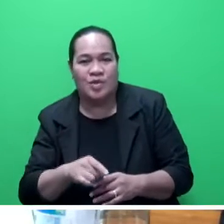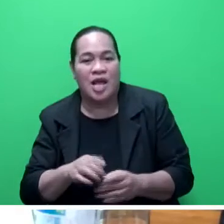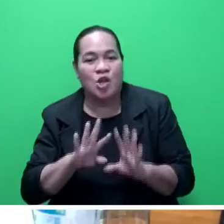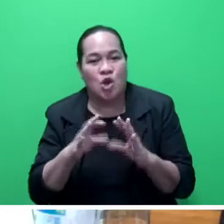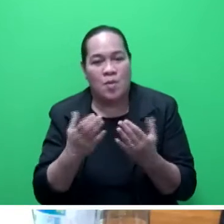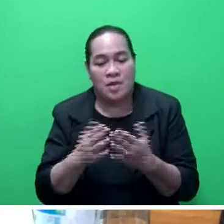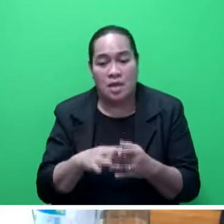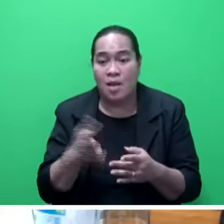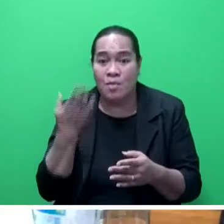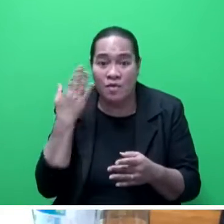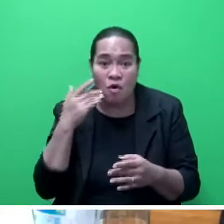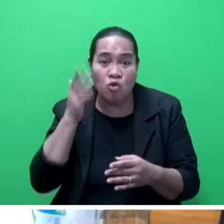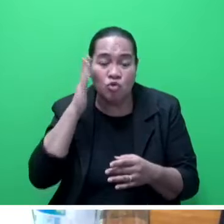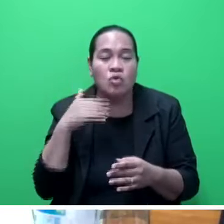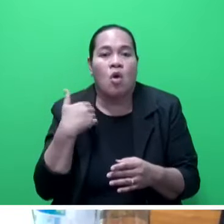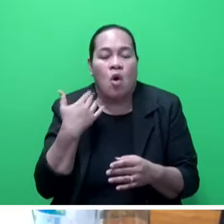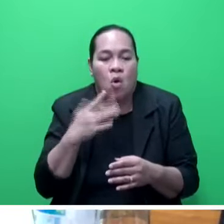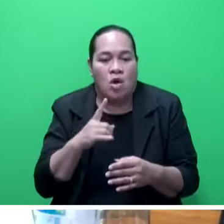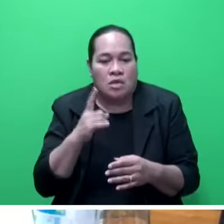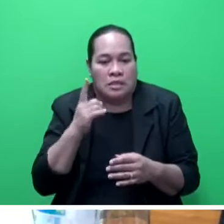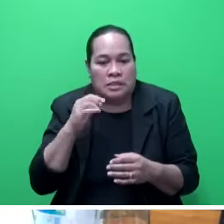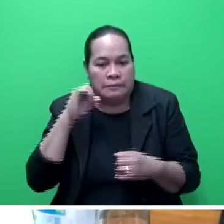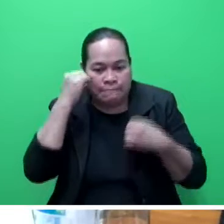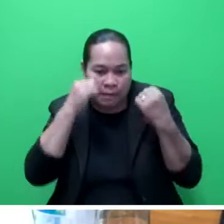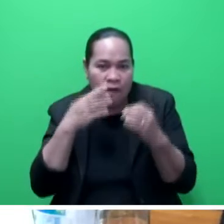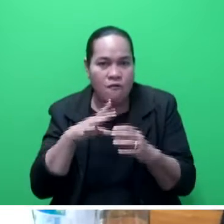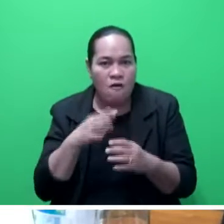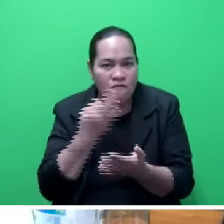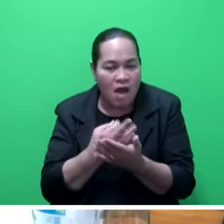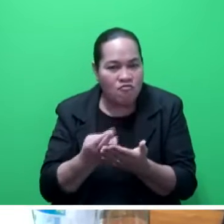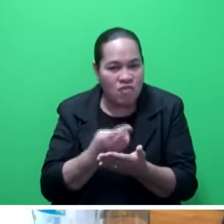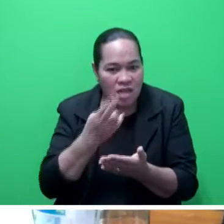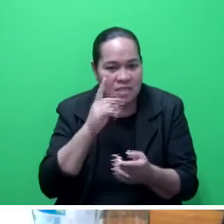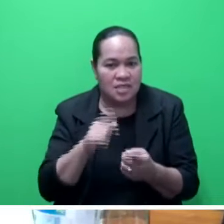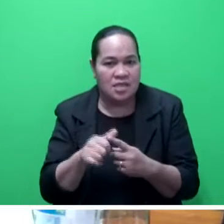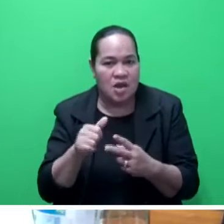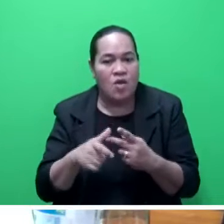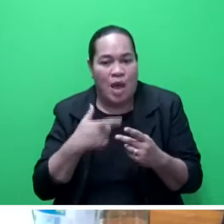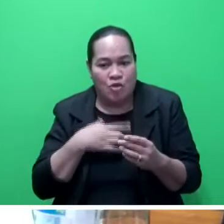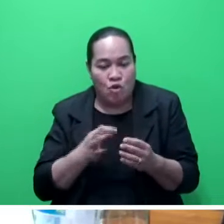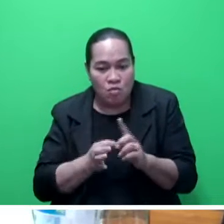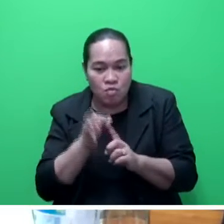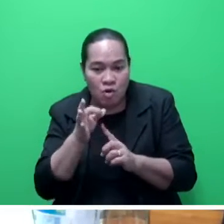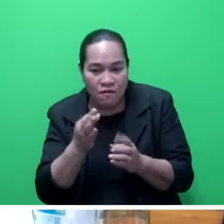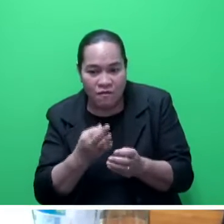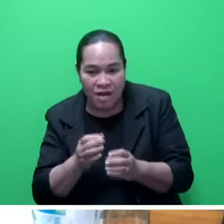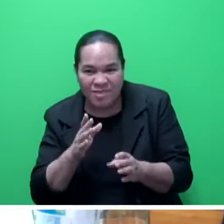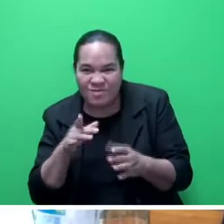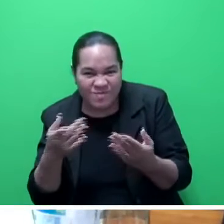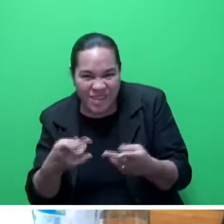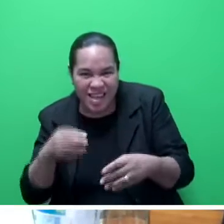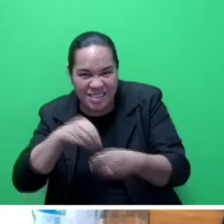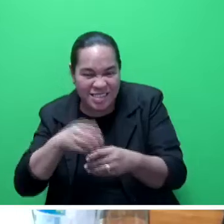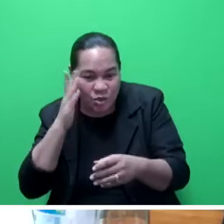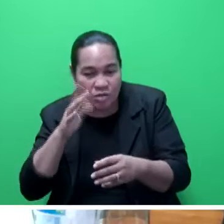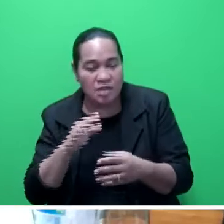engage in fundraising activities to improve educational facilities and to provide teaching resources. Today